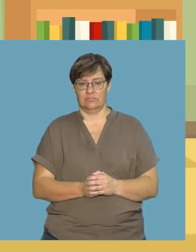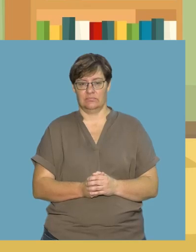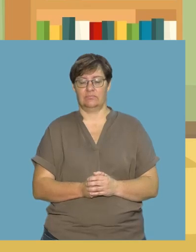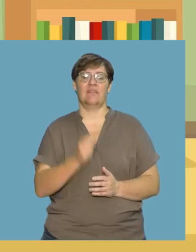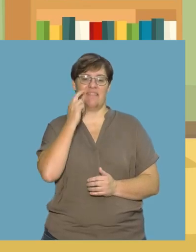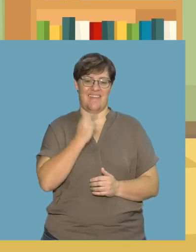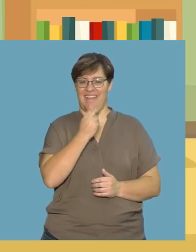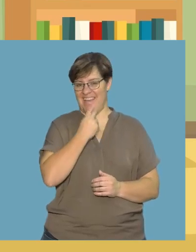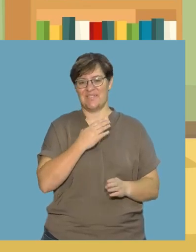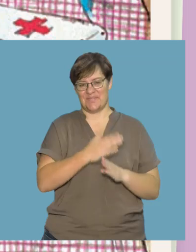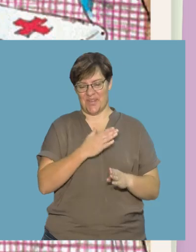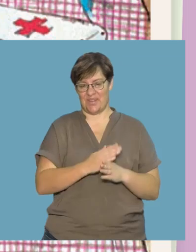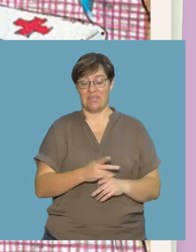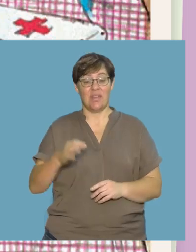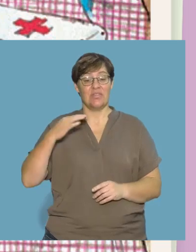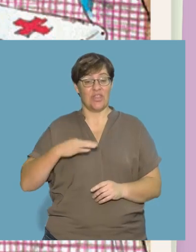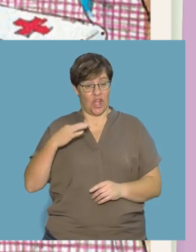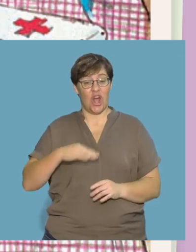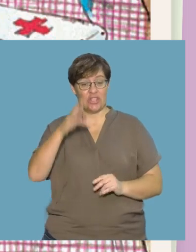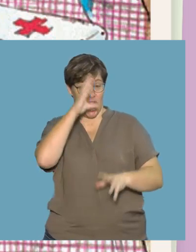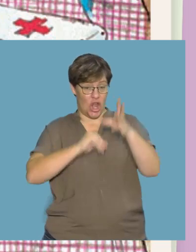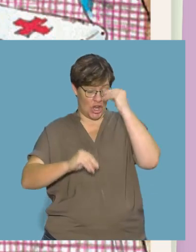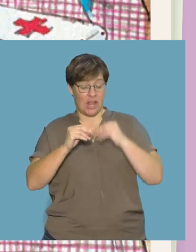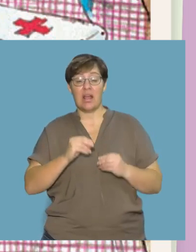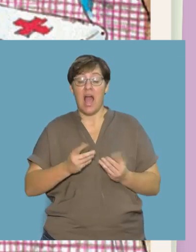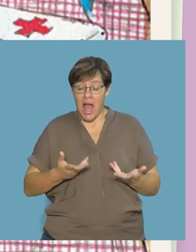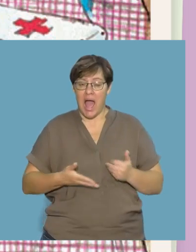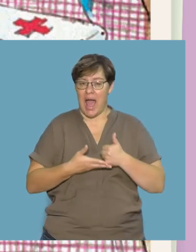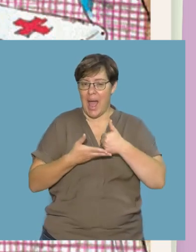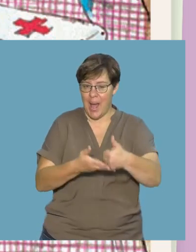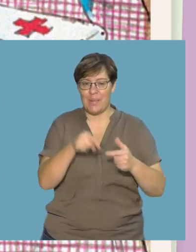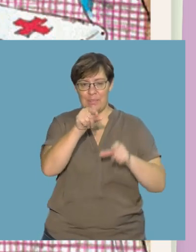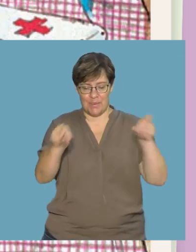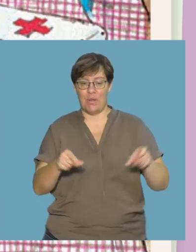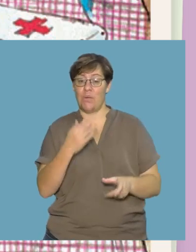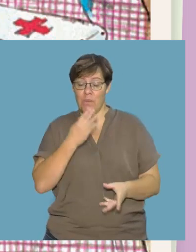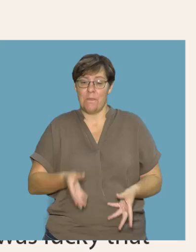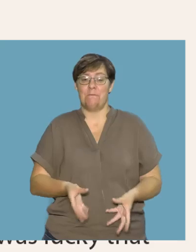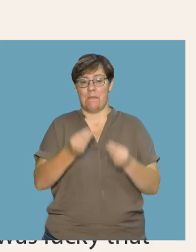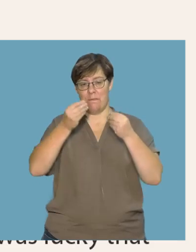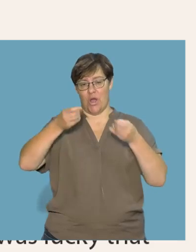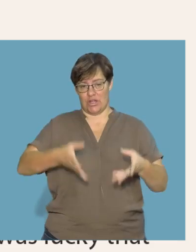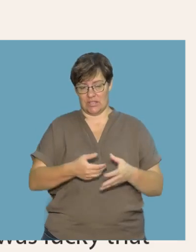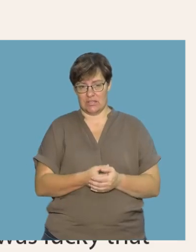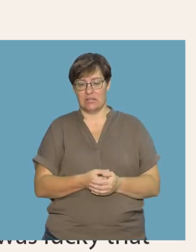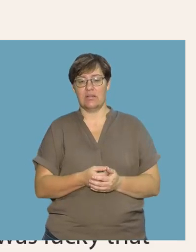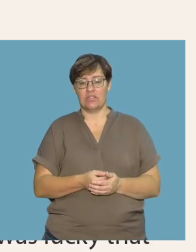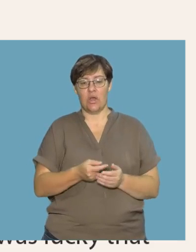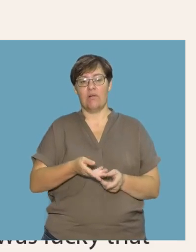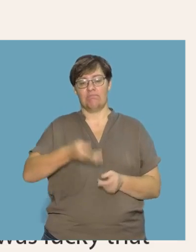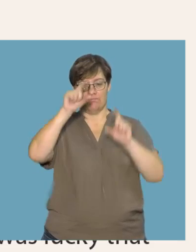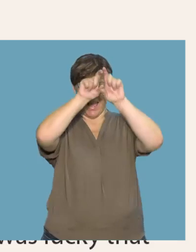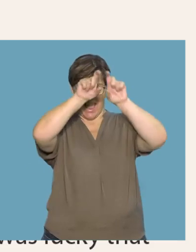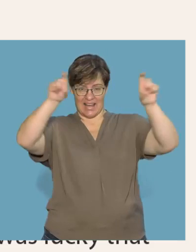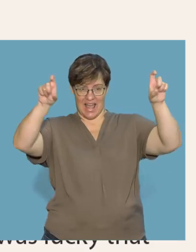Nice work! The girls are learning about helping people who get hurt. Point to the headline. Let's read it together.